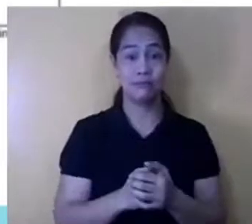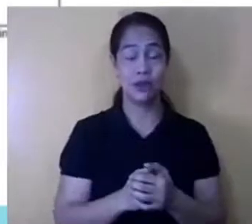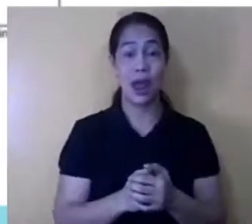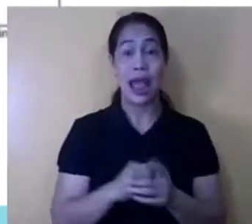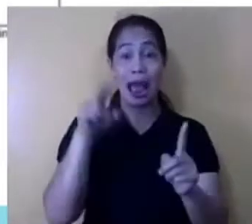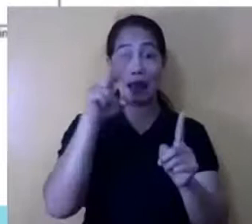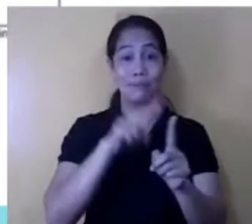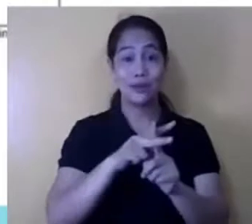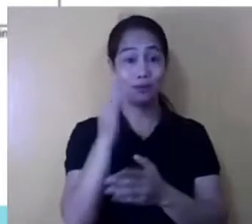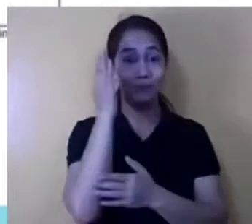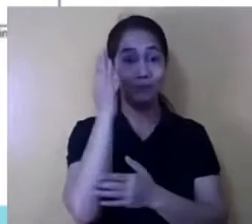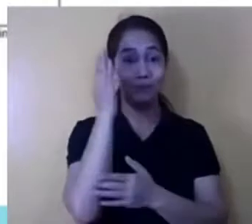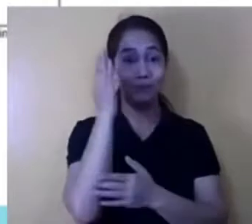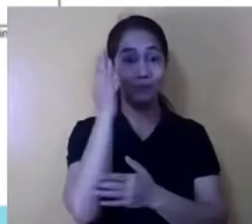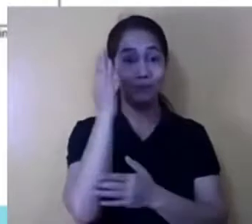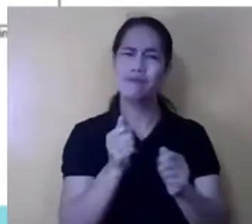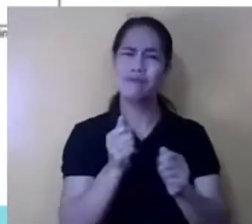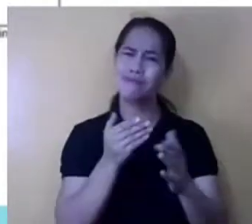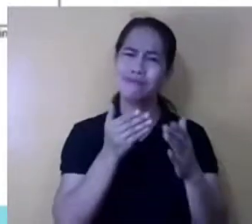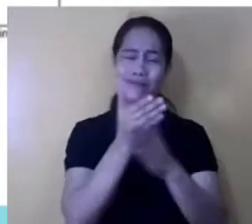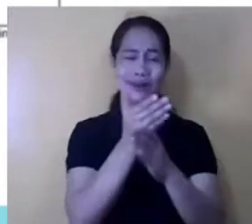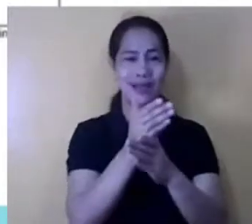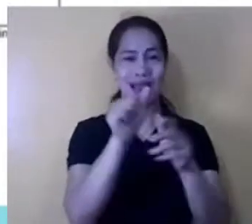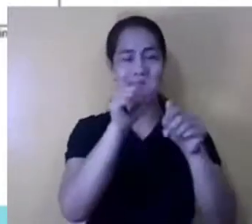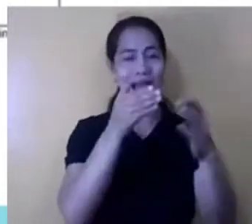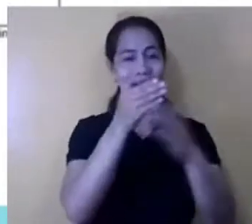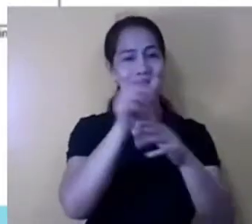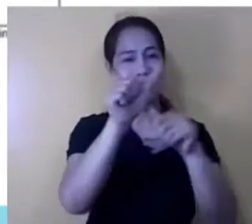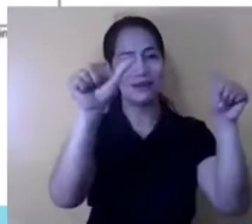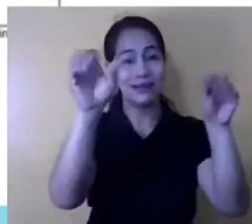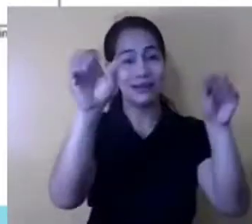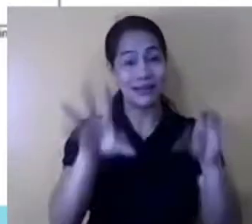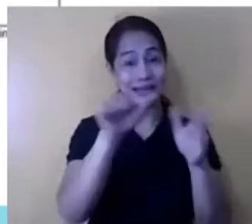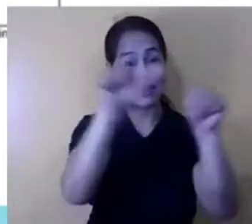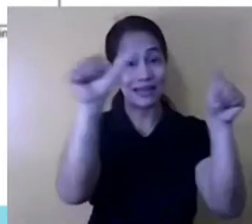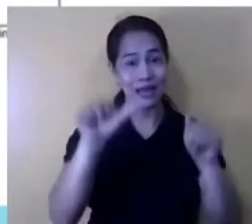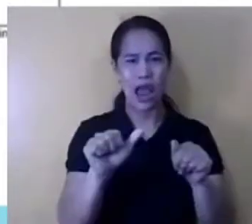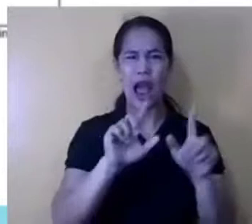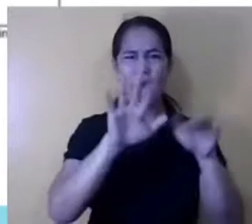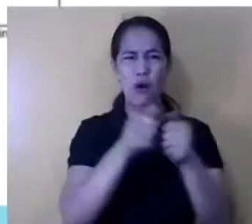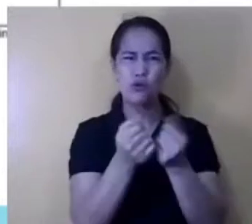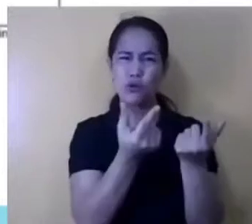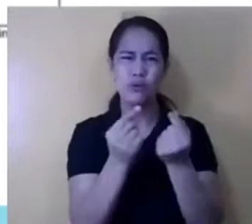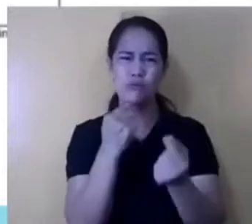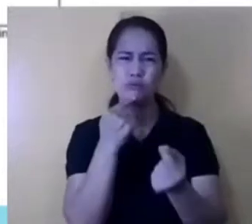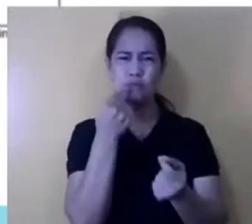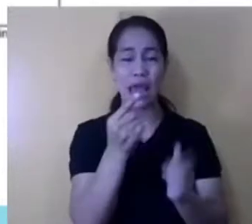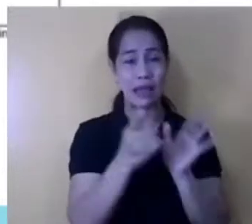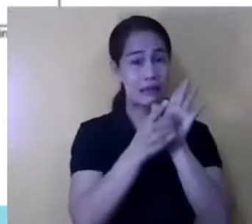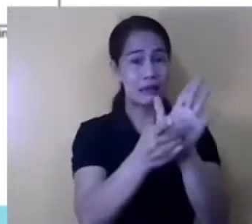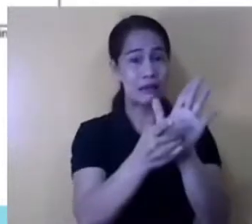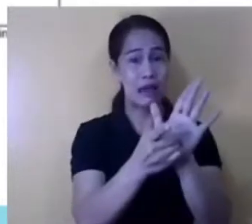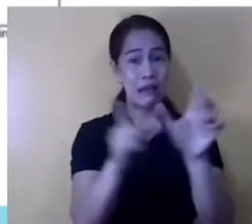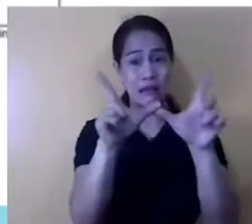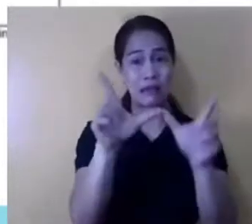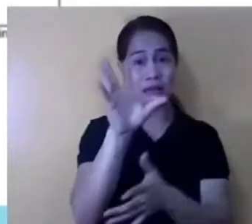content within and across curriculum teaching areas, how do we say that a teacher demonstrated level 7 or level